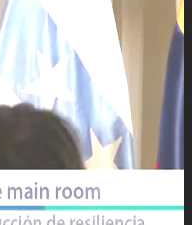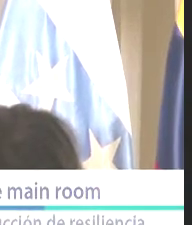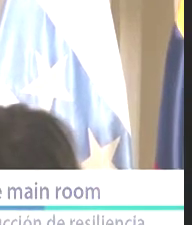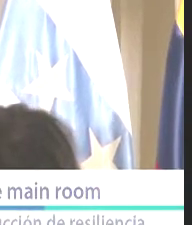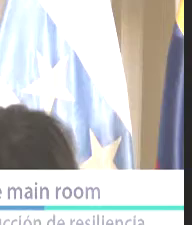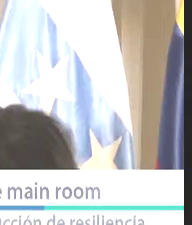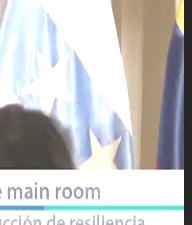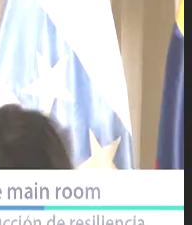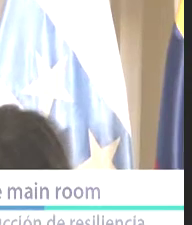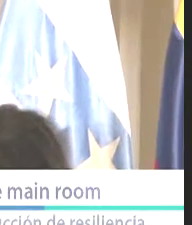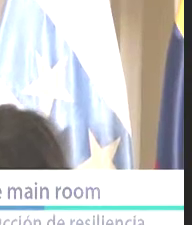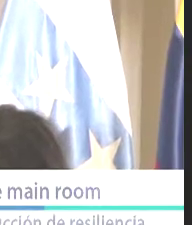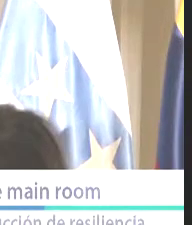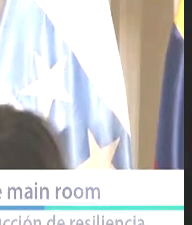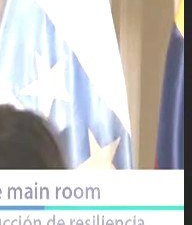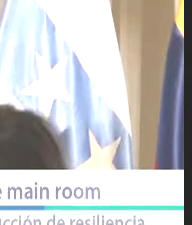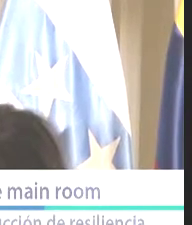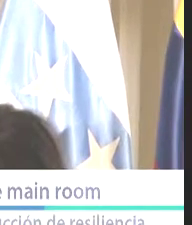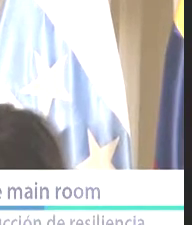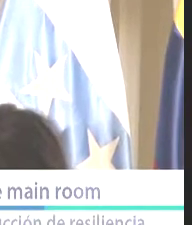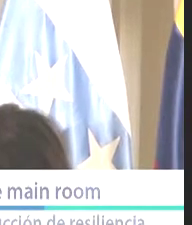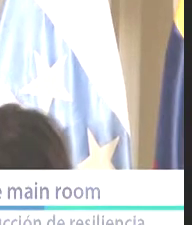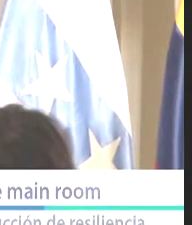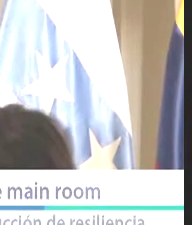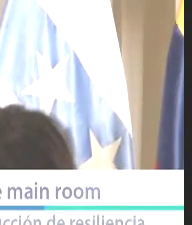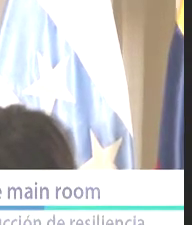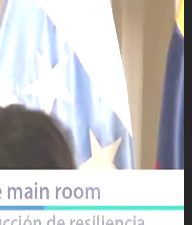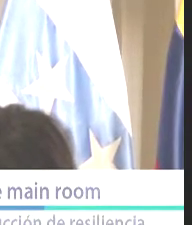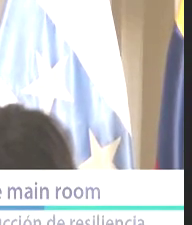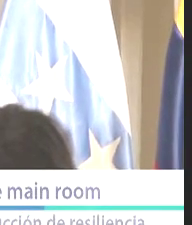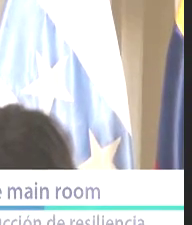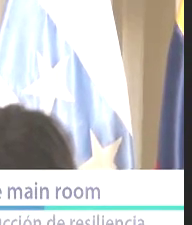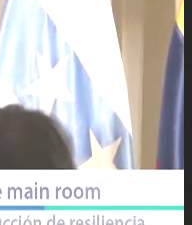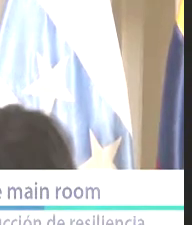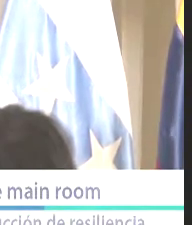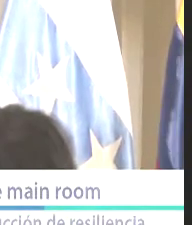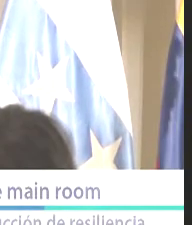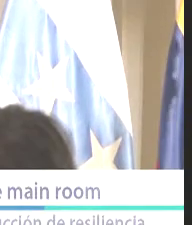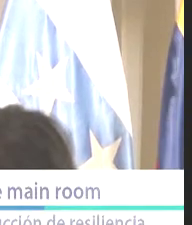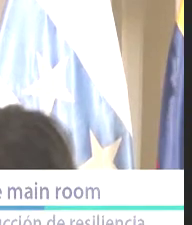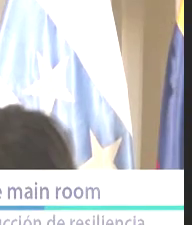of the capital of Venezuela, Caracas.